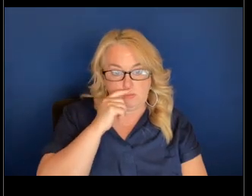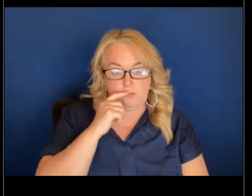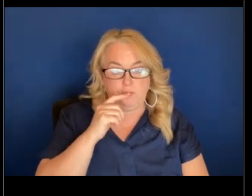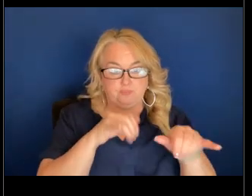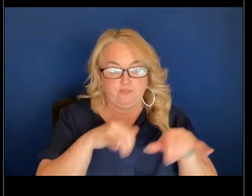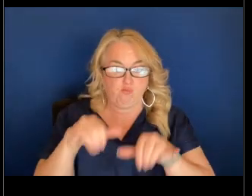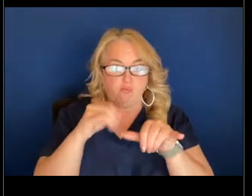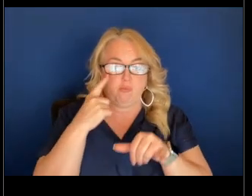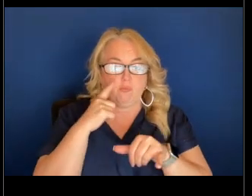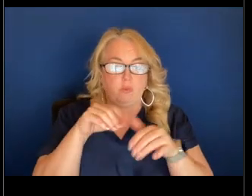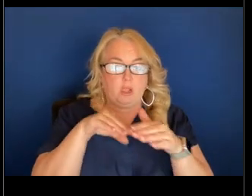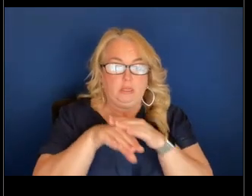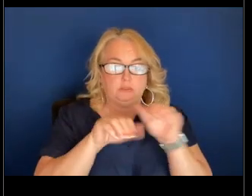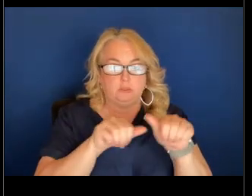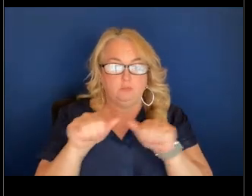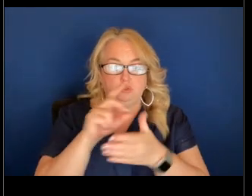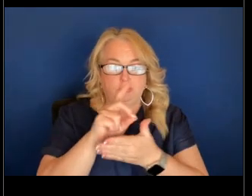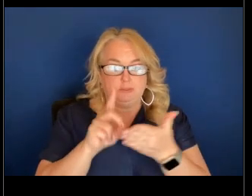standards for accessible design.